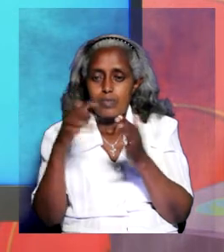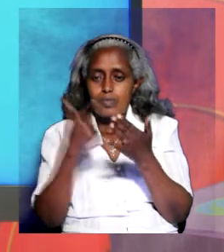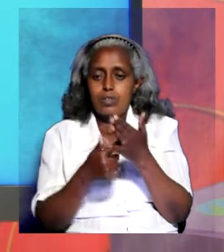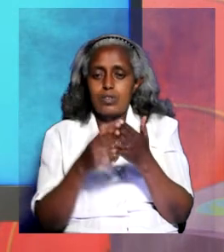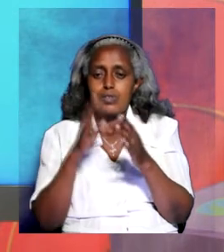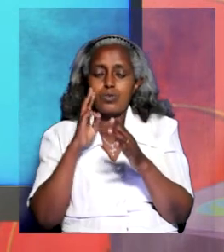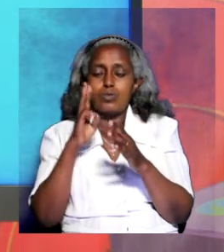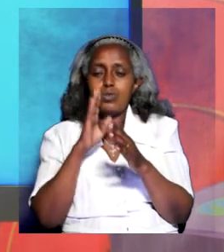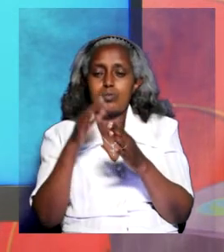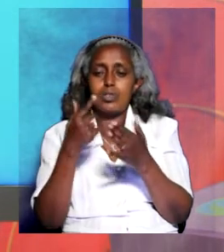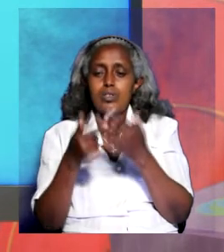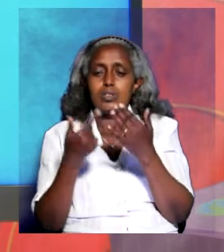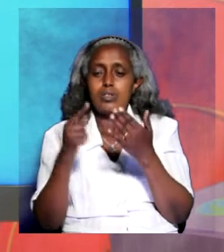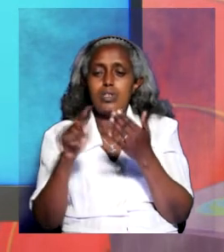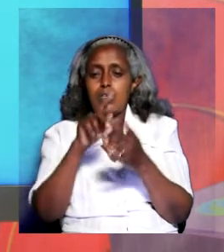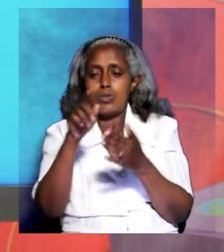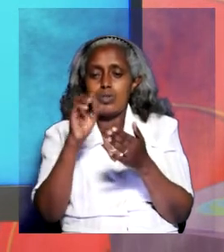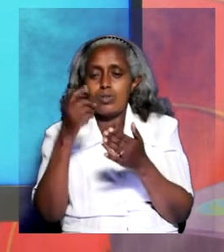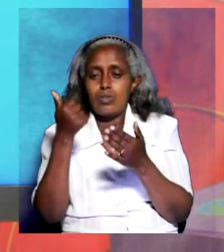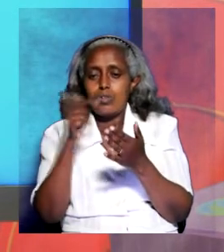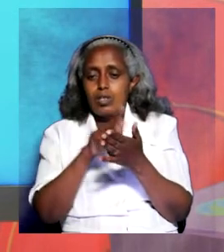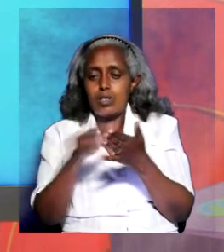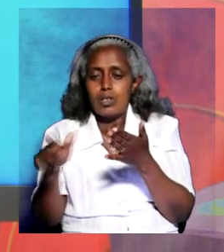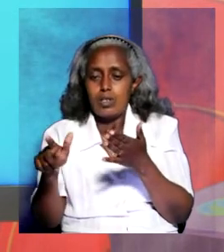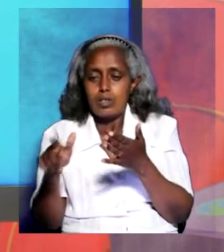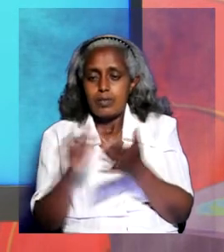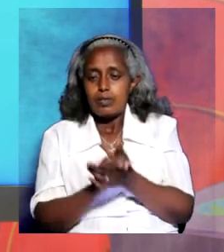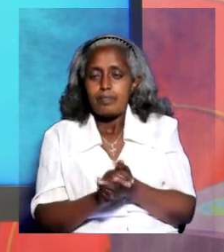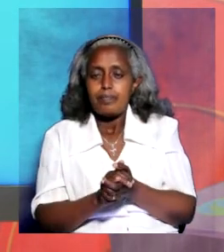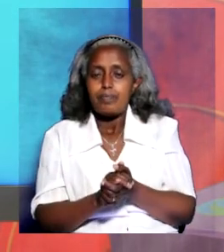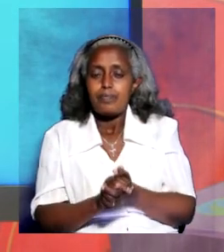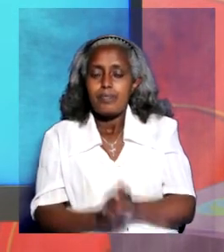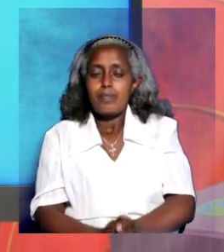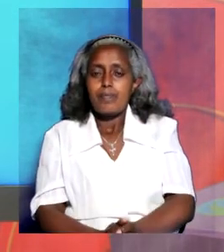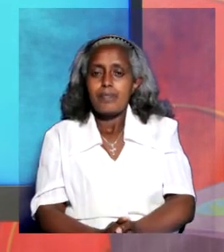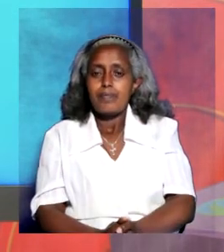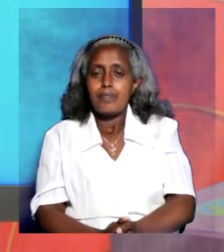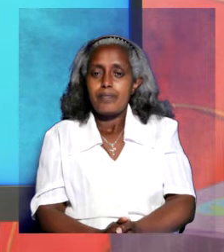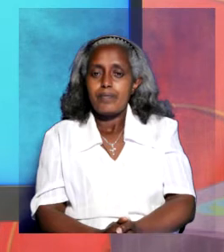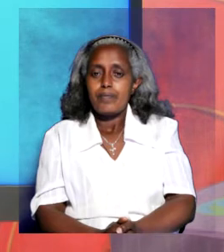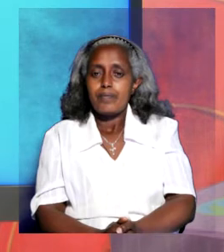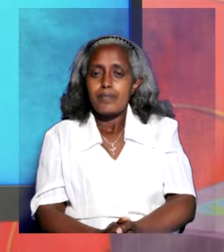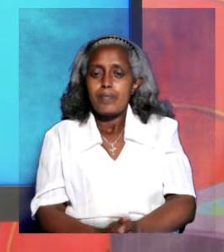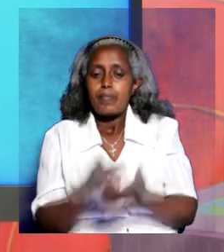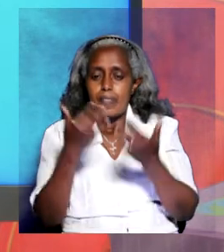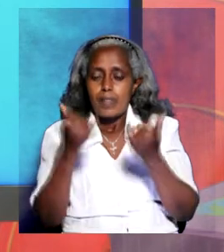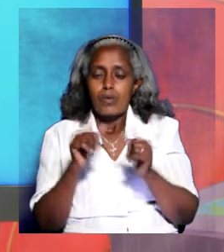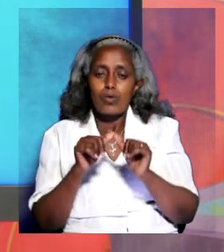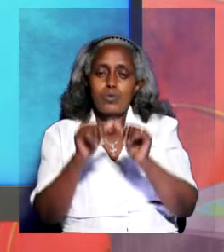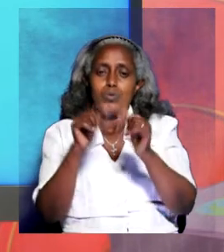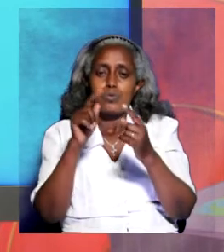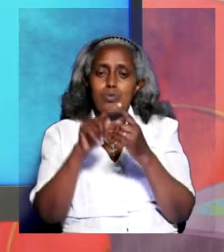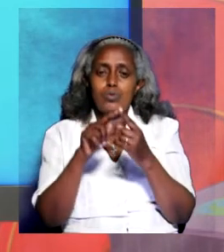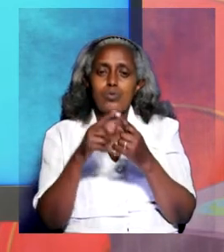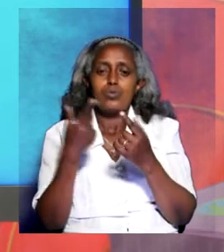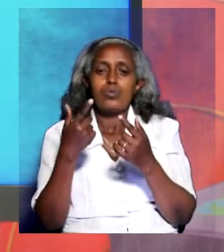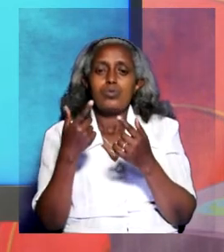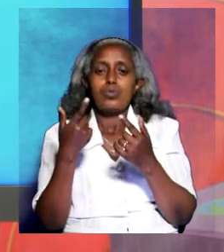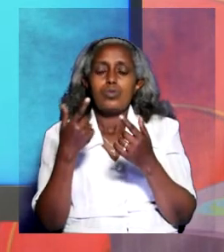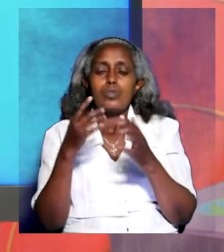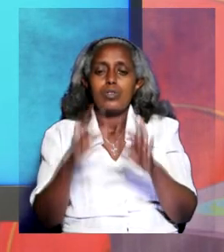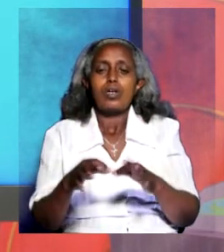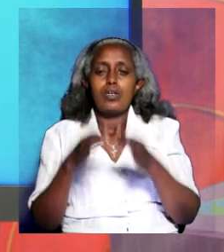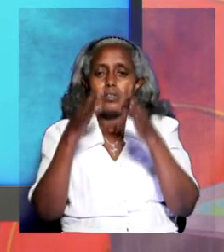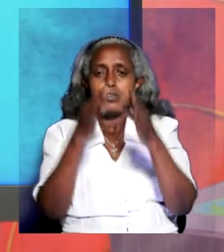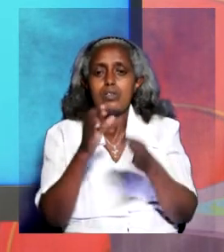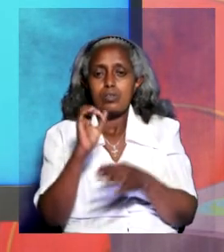this will be the equation of a line in a standard form. So this is it. Now let's continue to translation